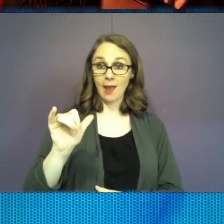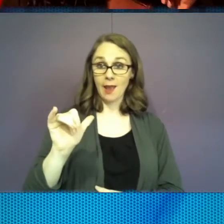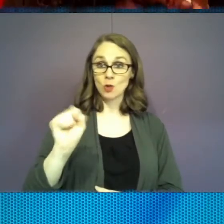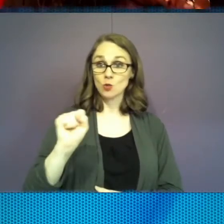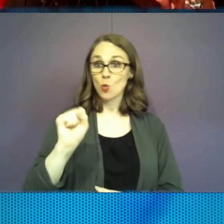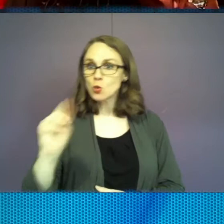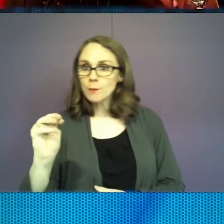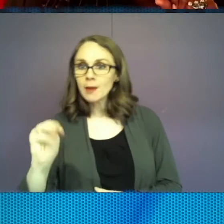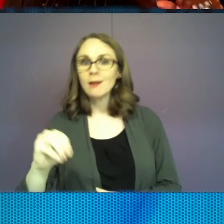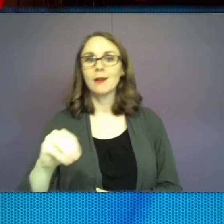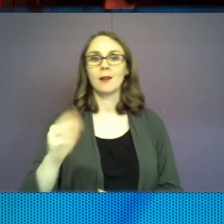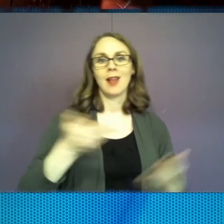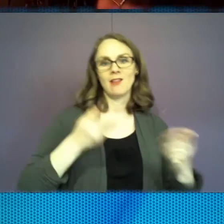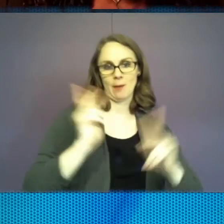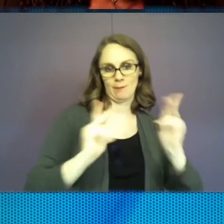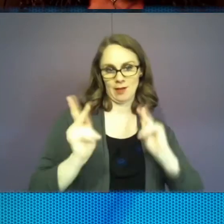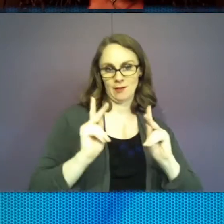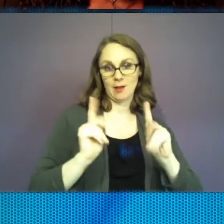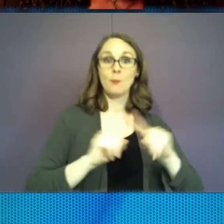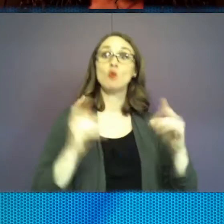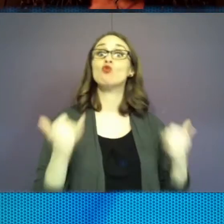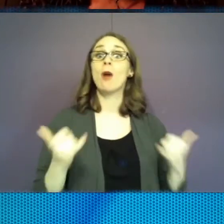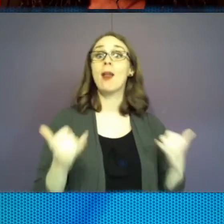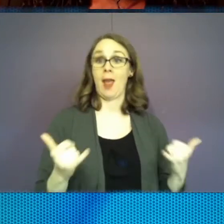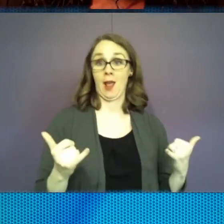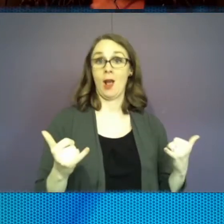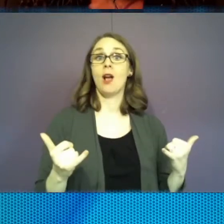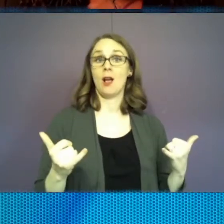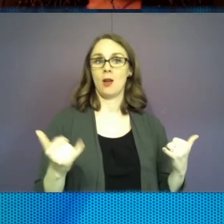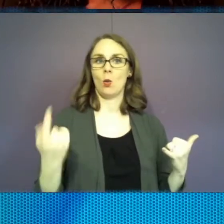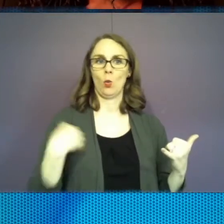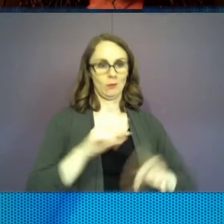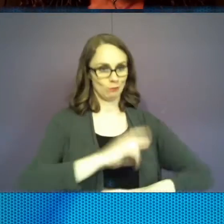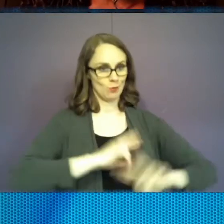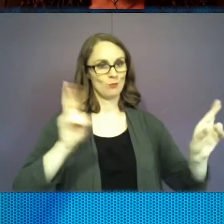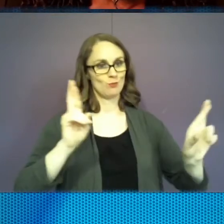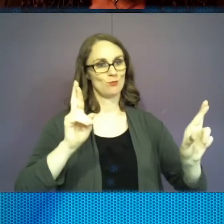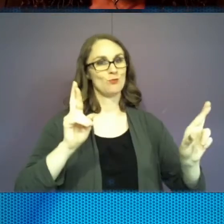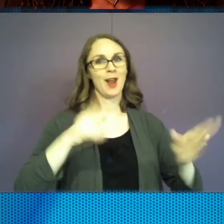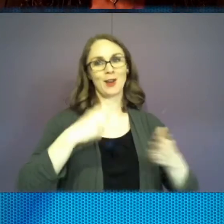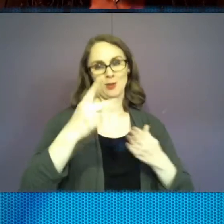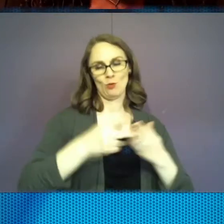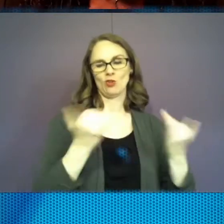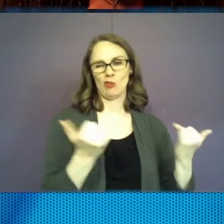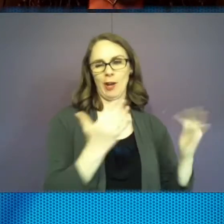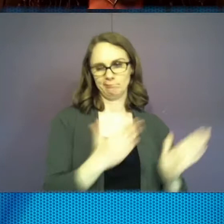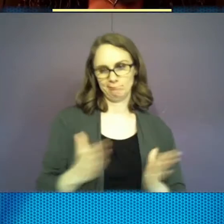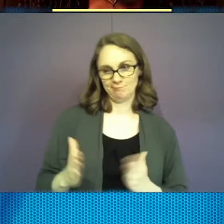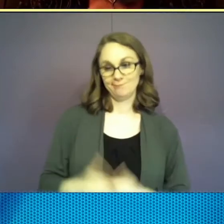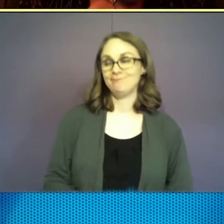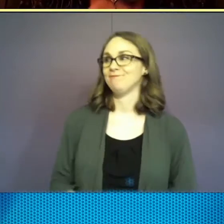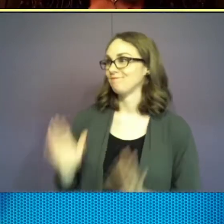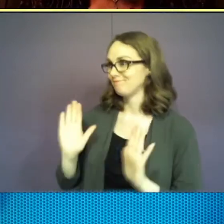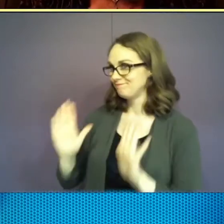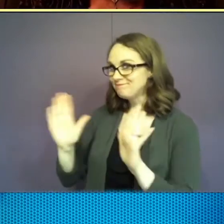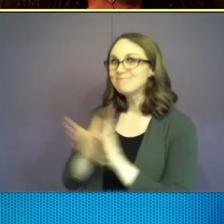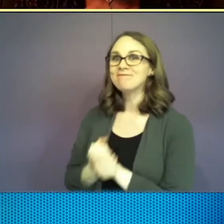media, we're going to invite the people. But right now, we are prepared the project. Excellent.